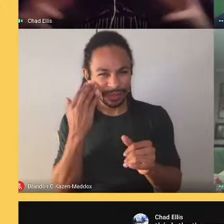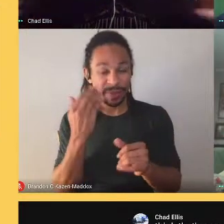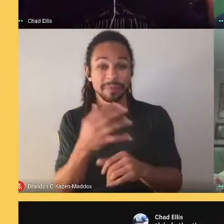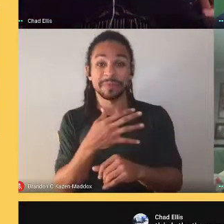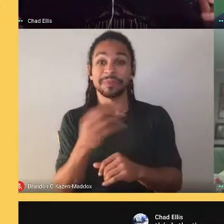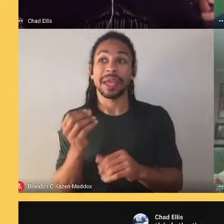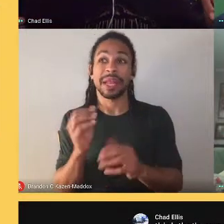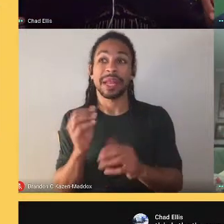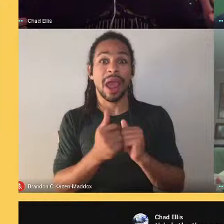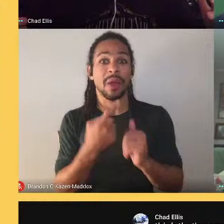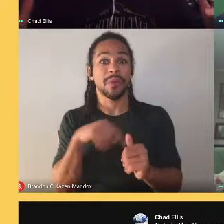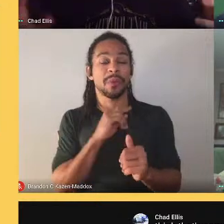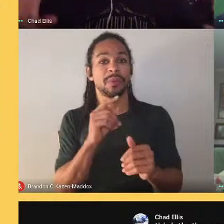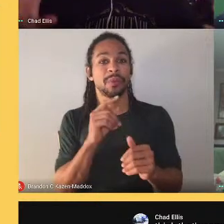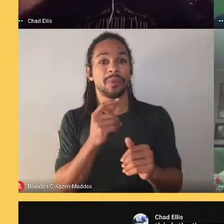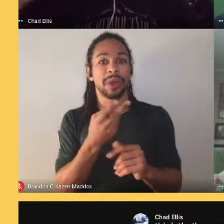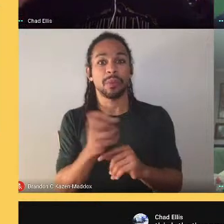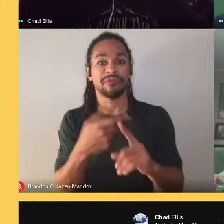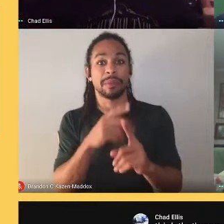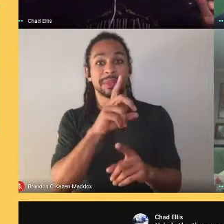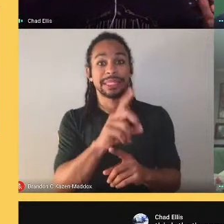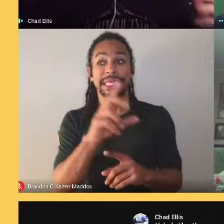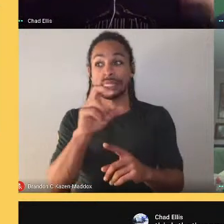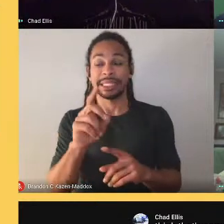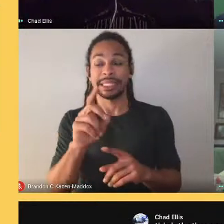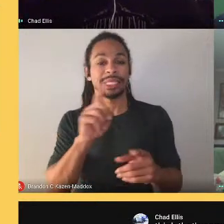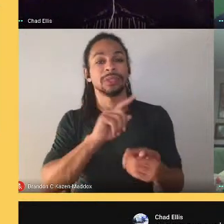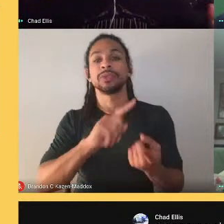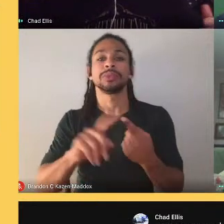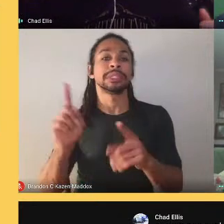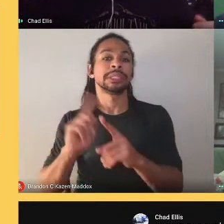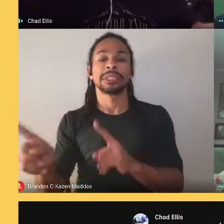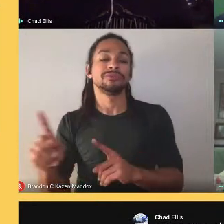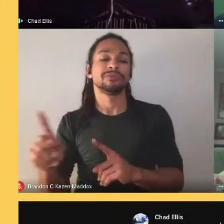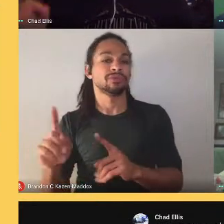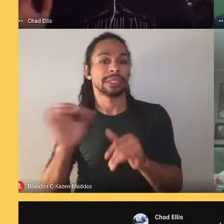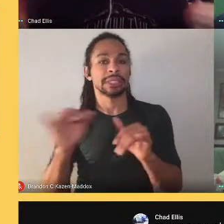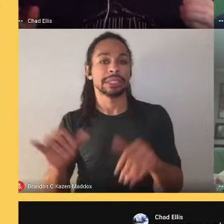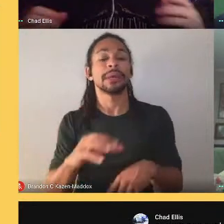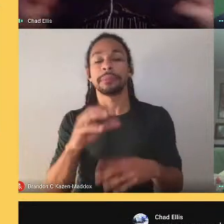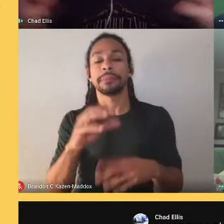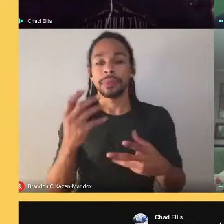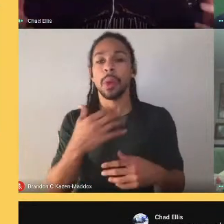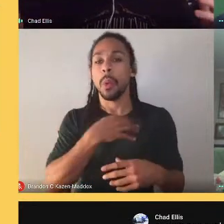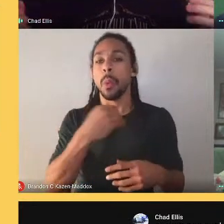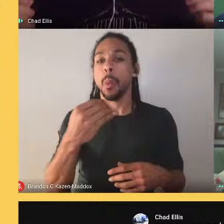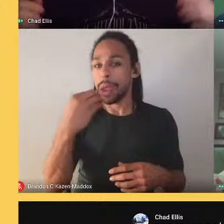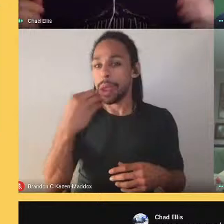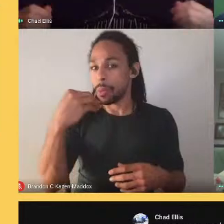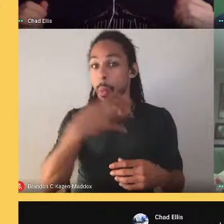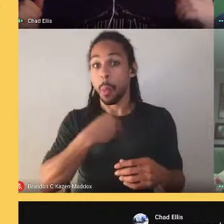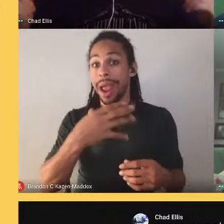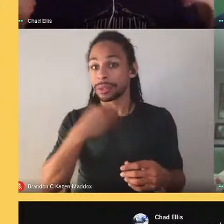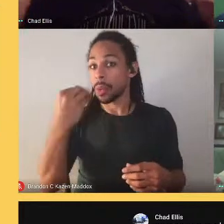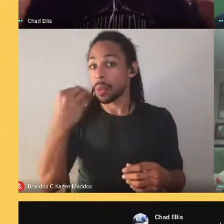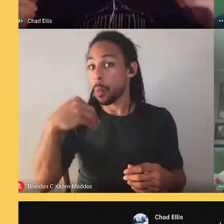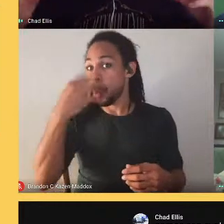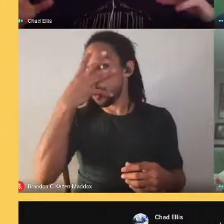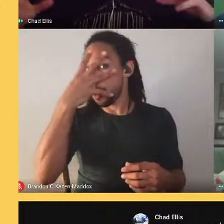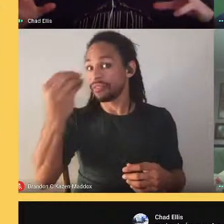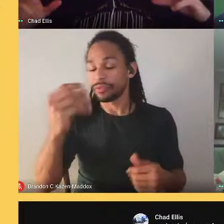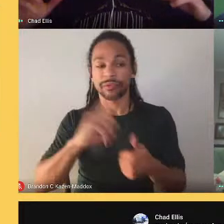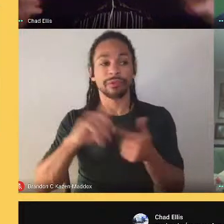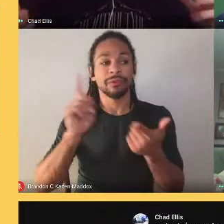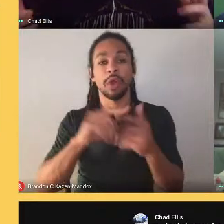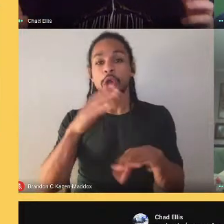D20 systems, like there's White Wolf, there's Call of Cthulhu, all sorts of things. It seems like now we're branching out from